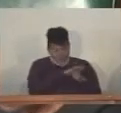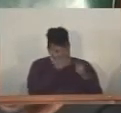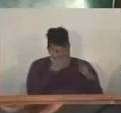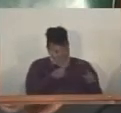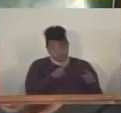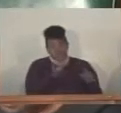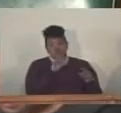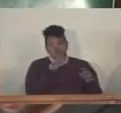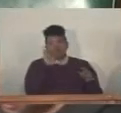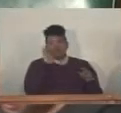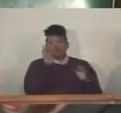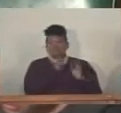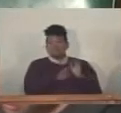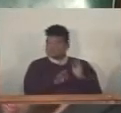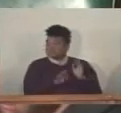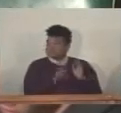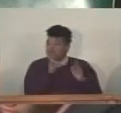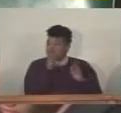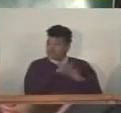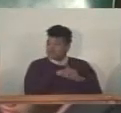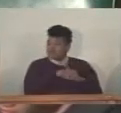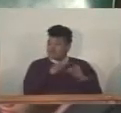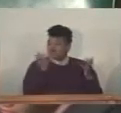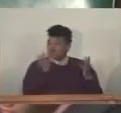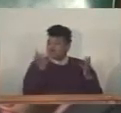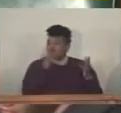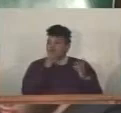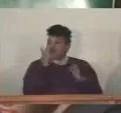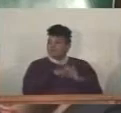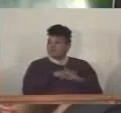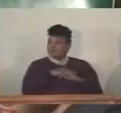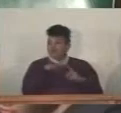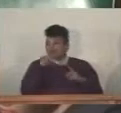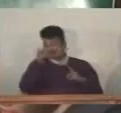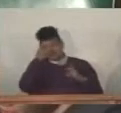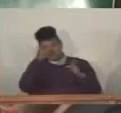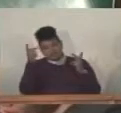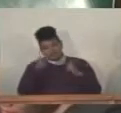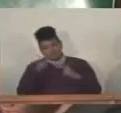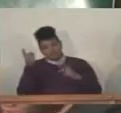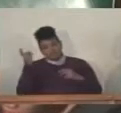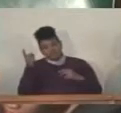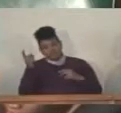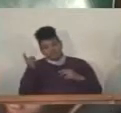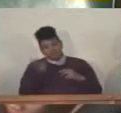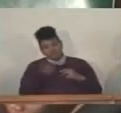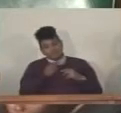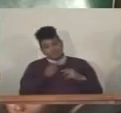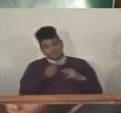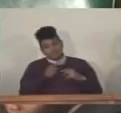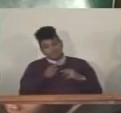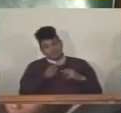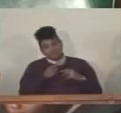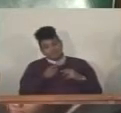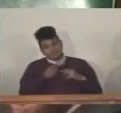in the current framework, it does that. But the fact is that the joinder that's now being permitted will